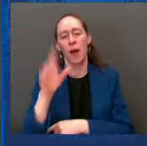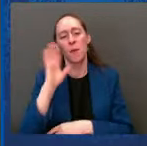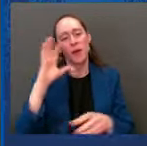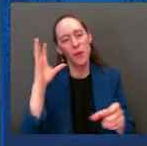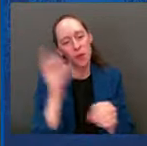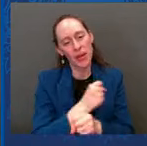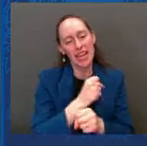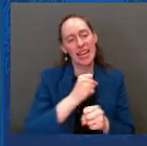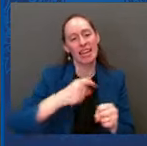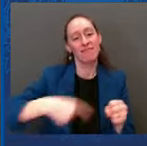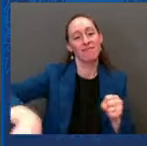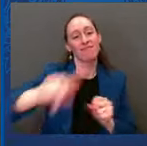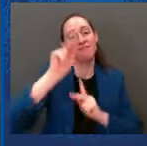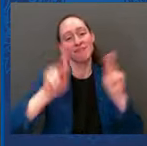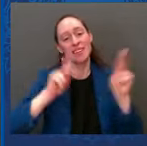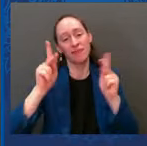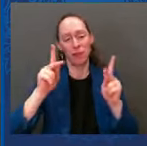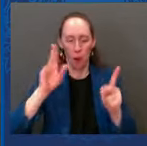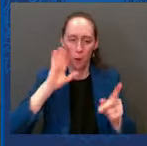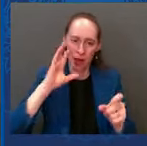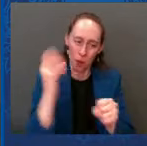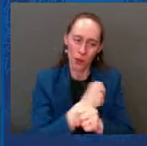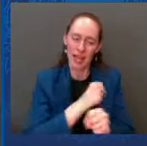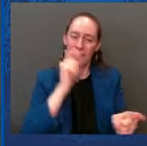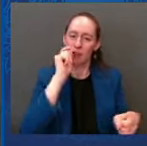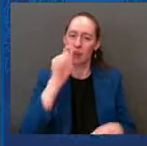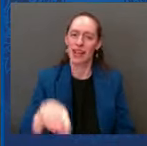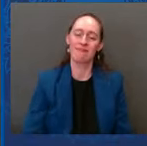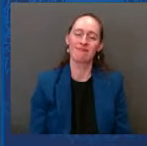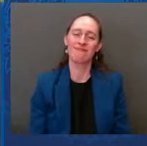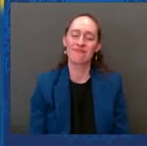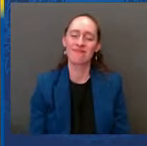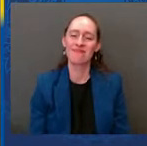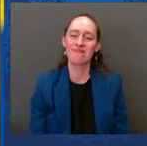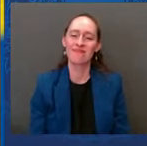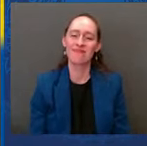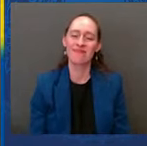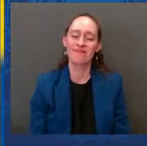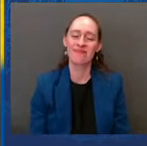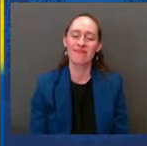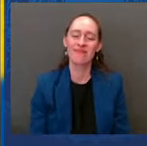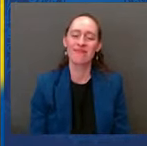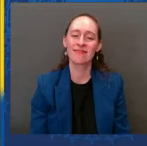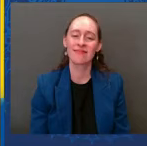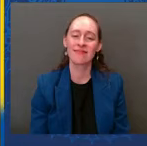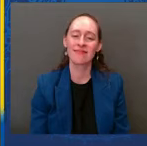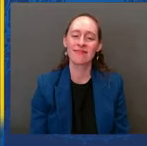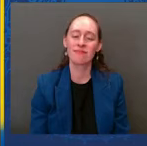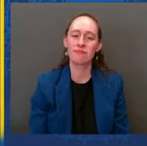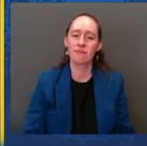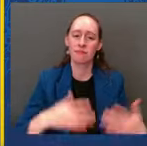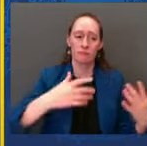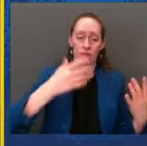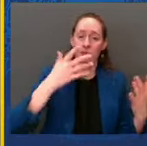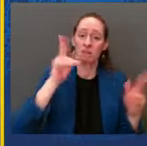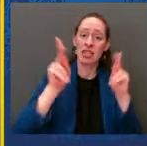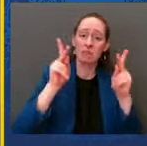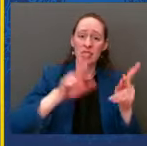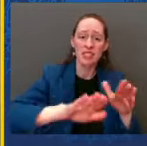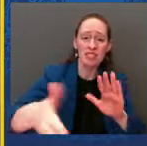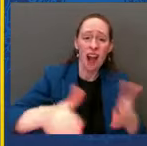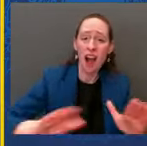that this spilled blood, that this horrible sacrifice, which is being paid by the Ukrainian nation, will bear fruits